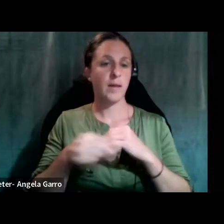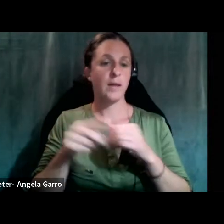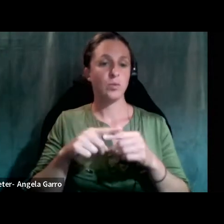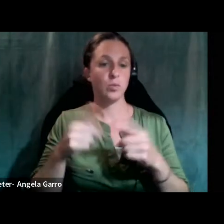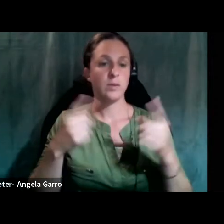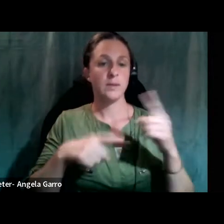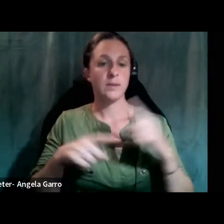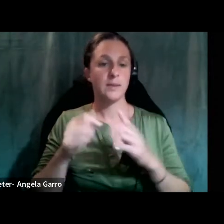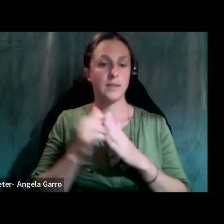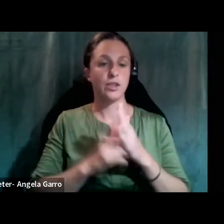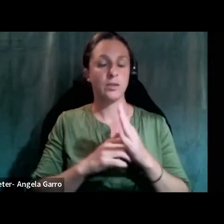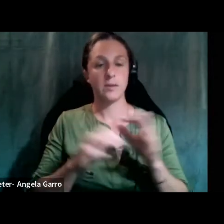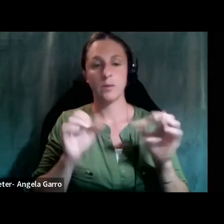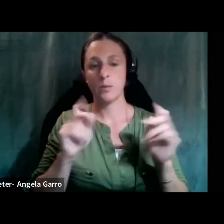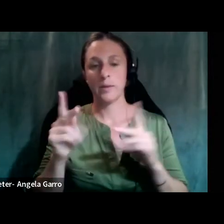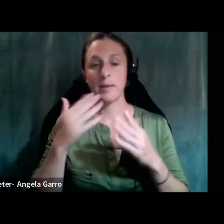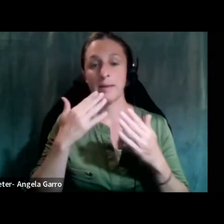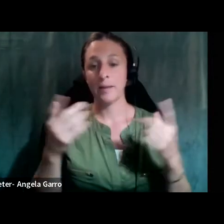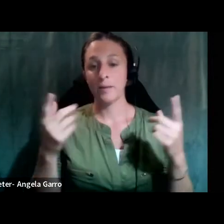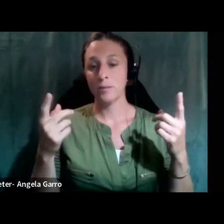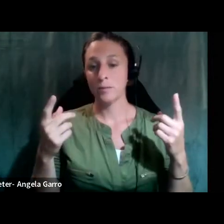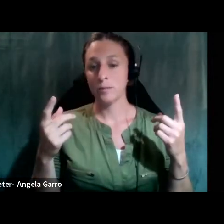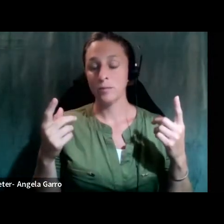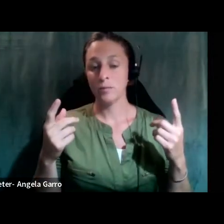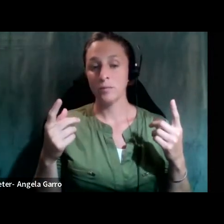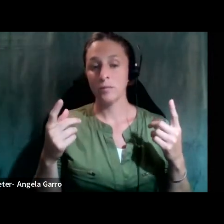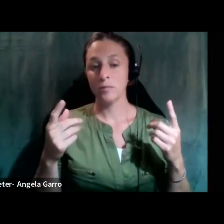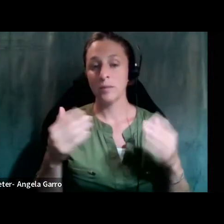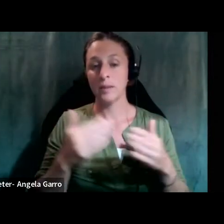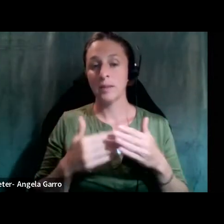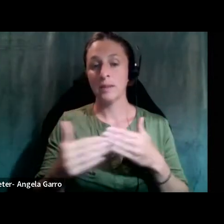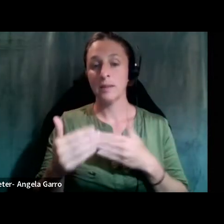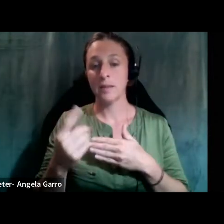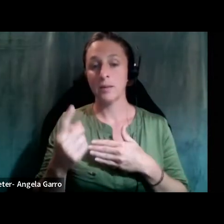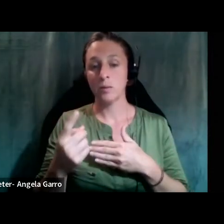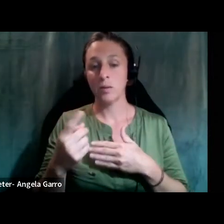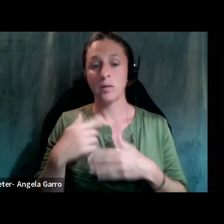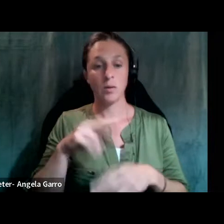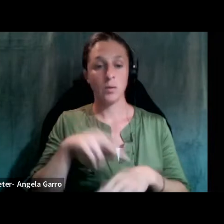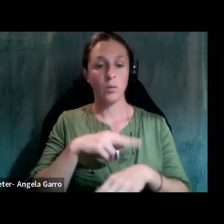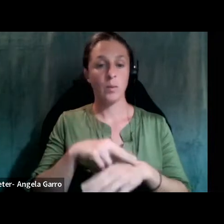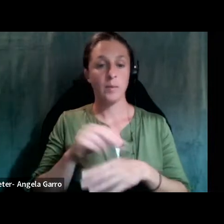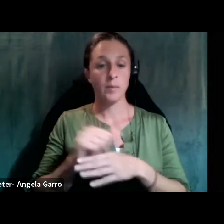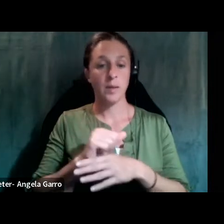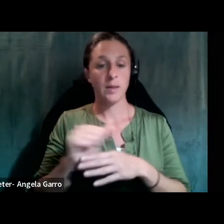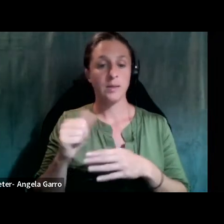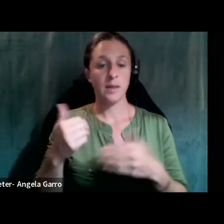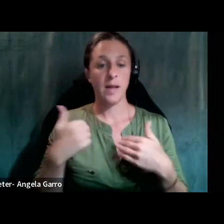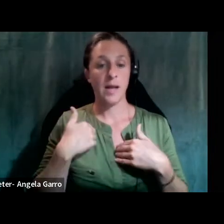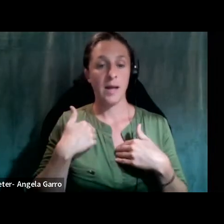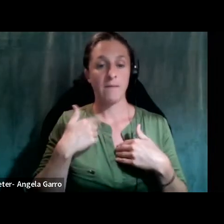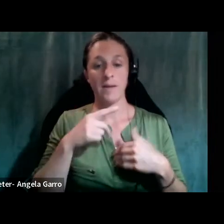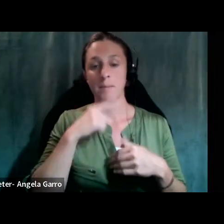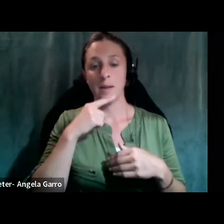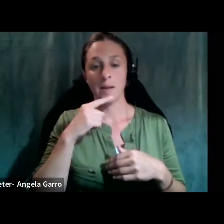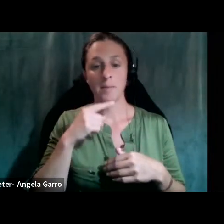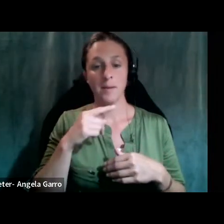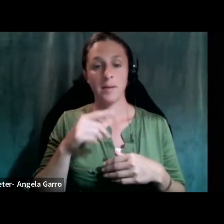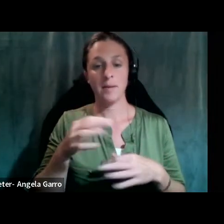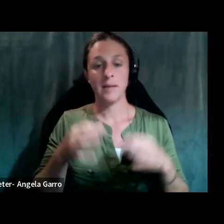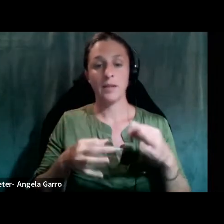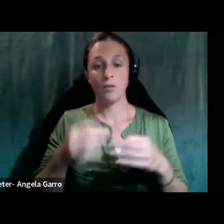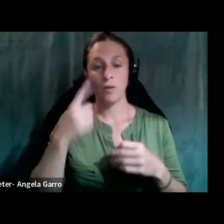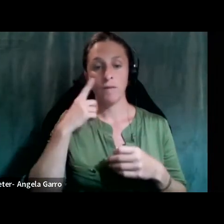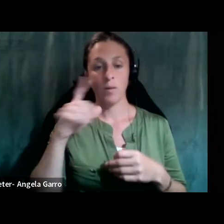excellent. Next, So the next one is our usual practice of having a public hearing for the LCAP. You'll